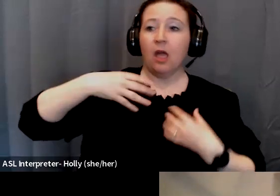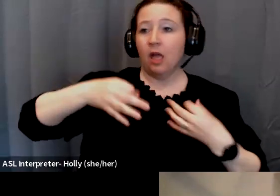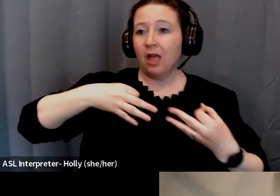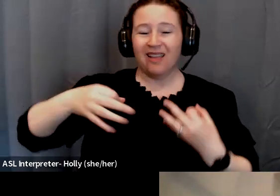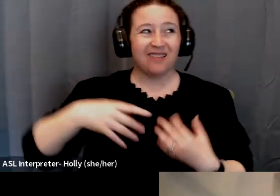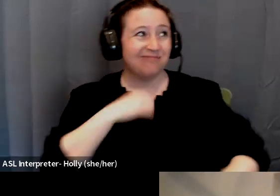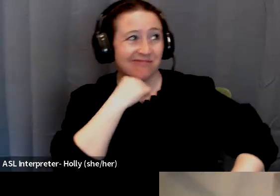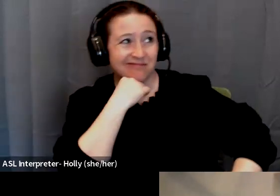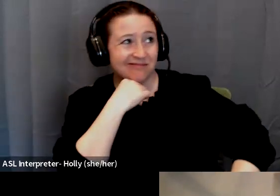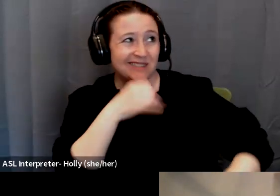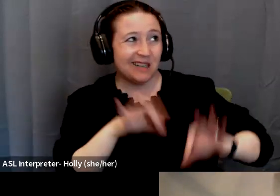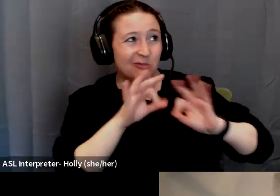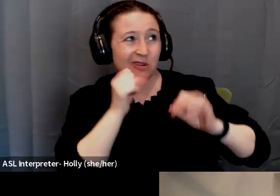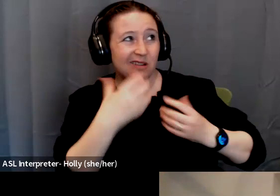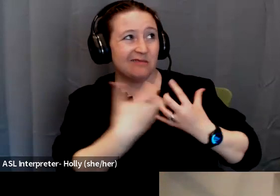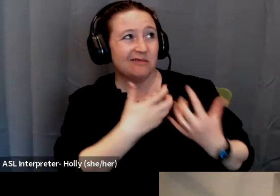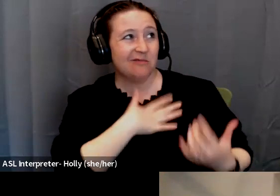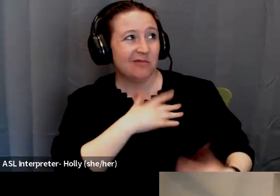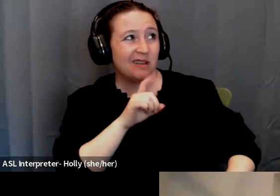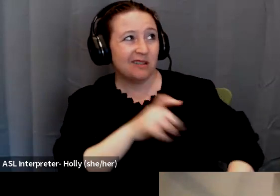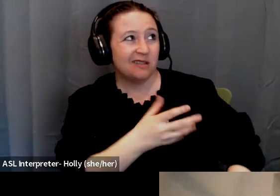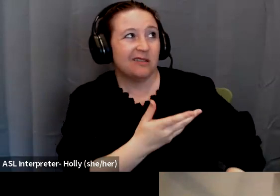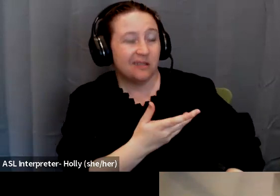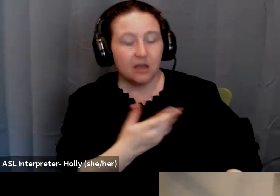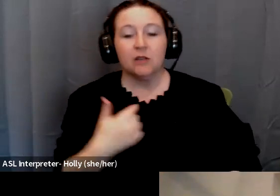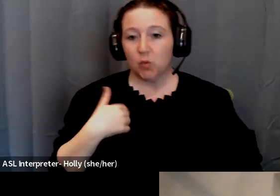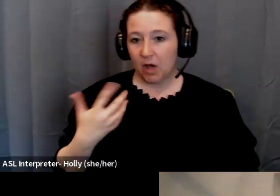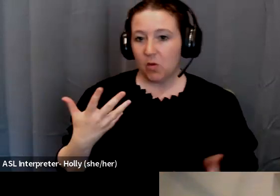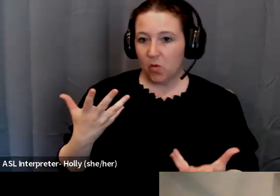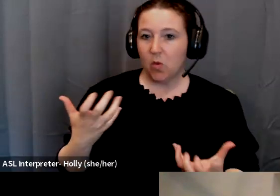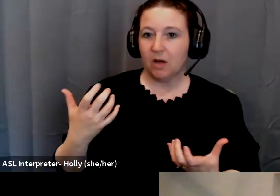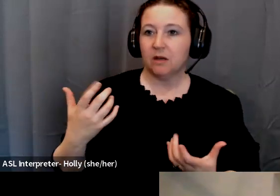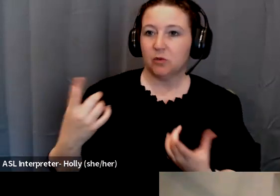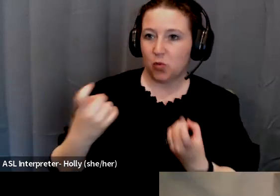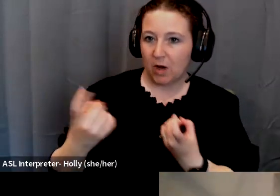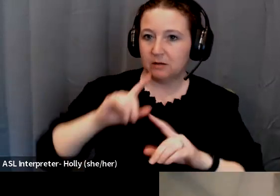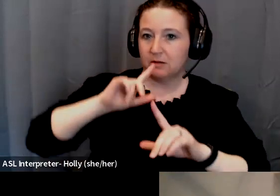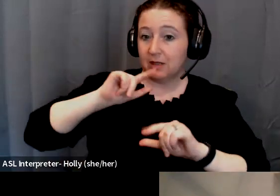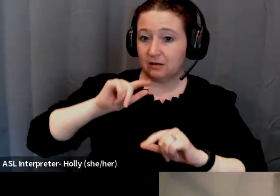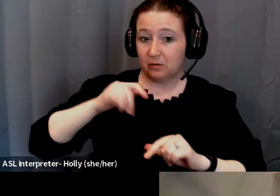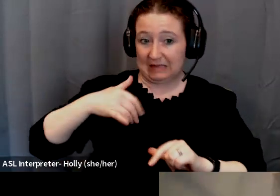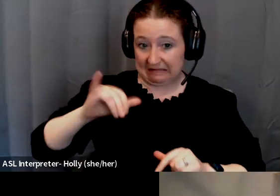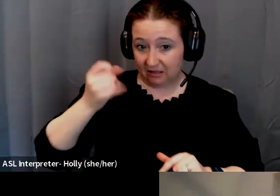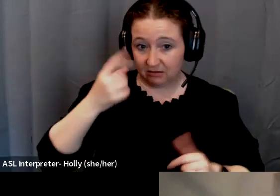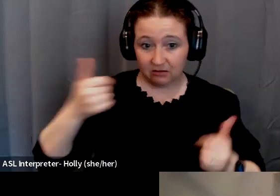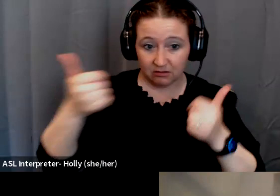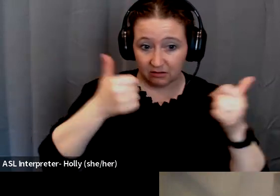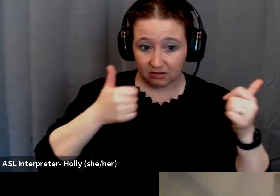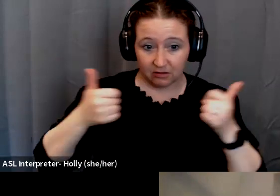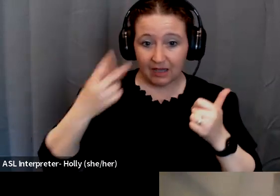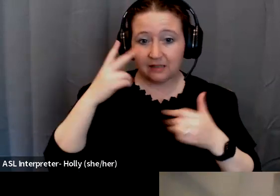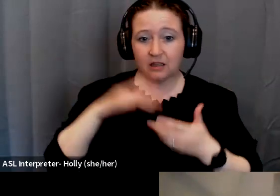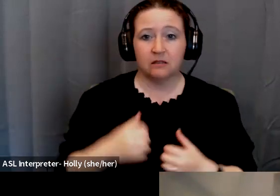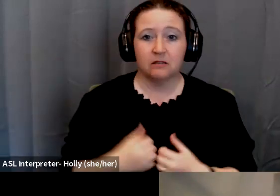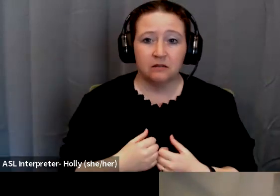matter to any of you at all. So, are you still with me? Okay, I'm not seeing as many hands